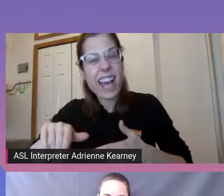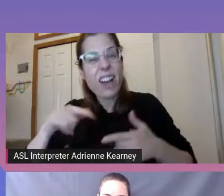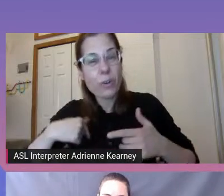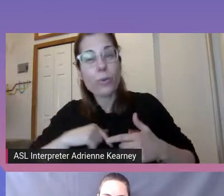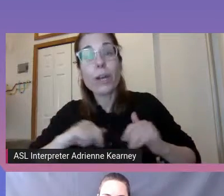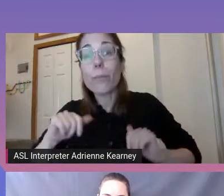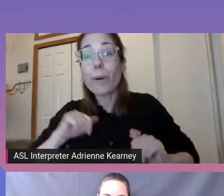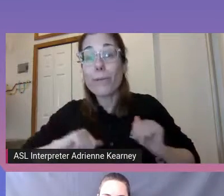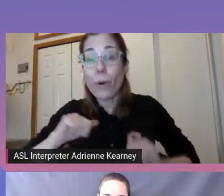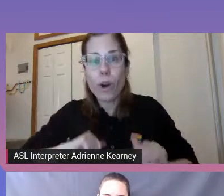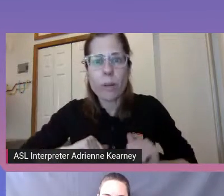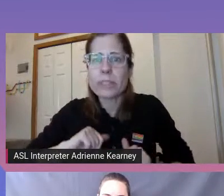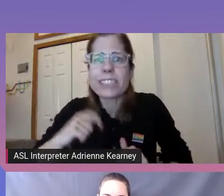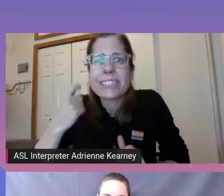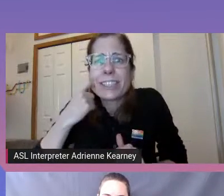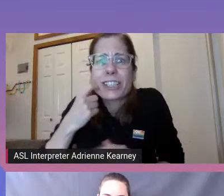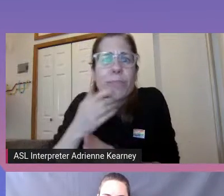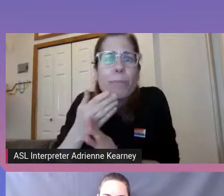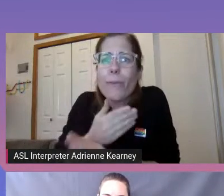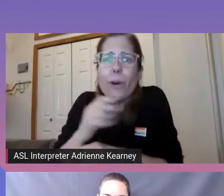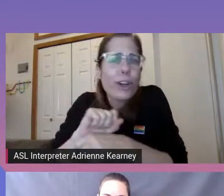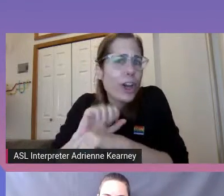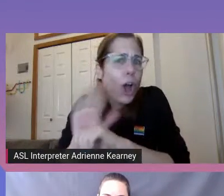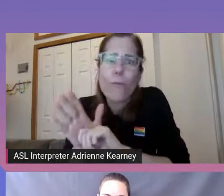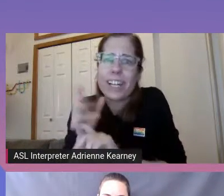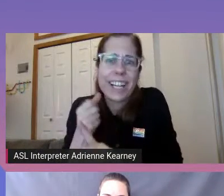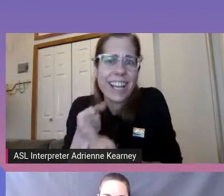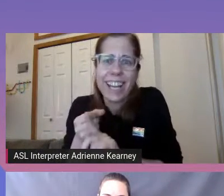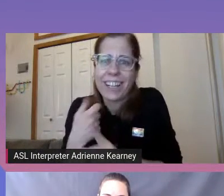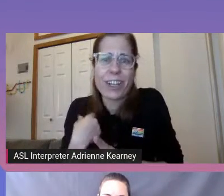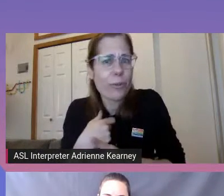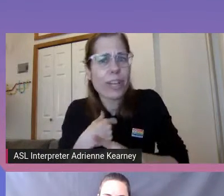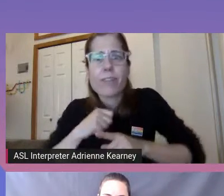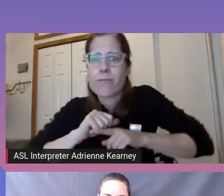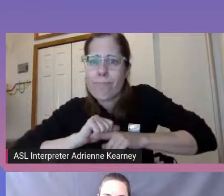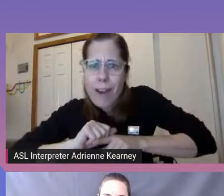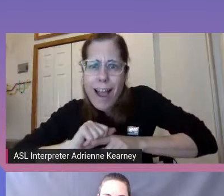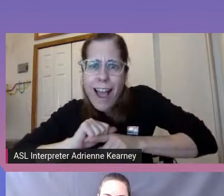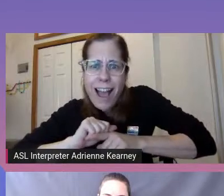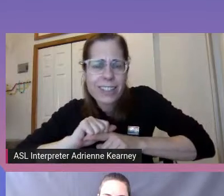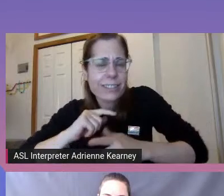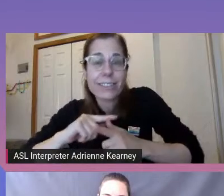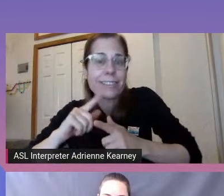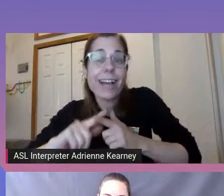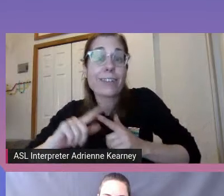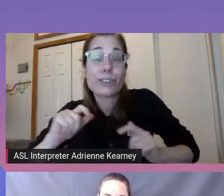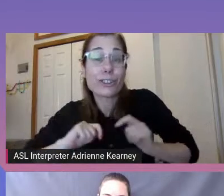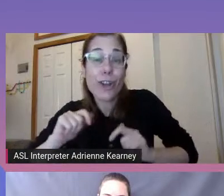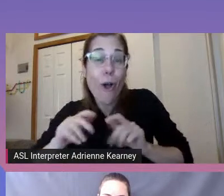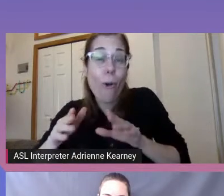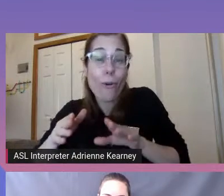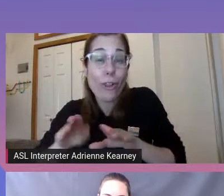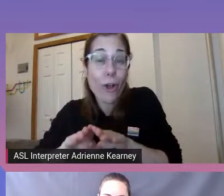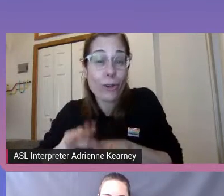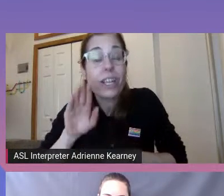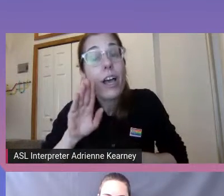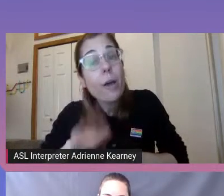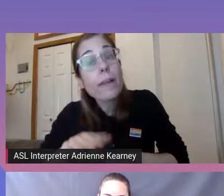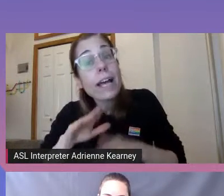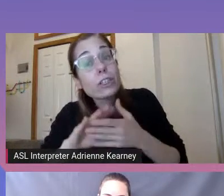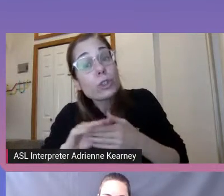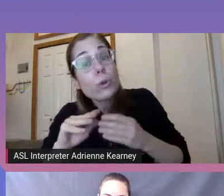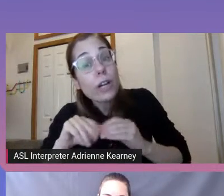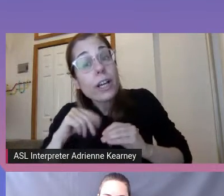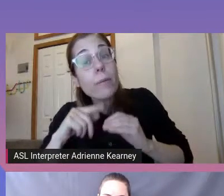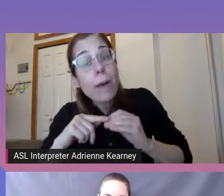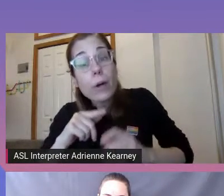were starting rehearsals on the next show and closing it. But I Am My Own Wife was a story of a trans woman who lived